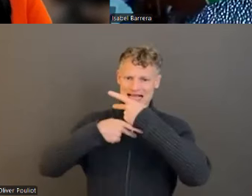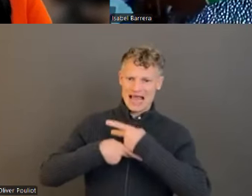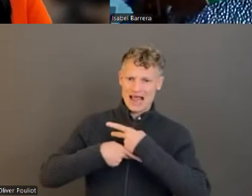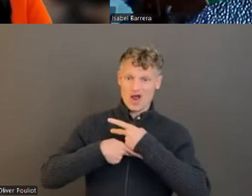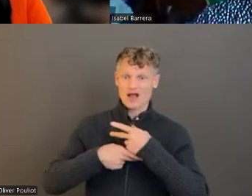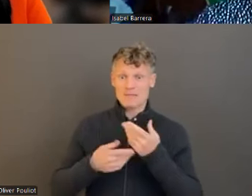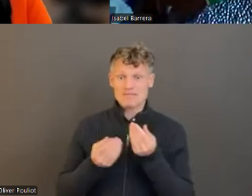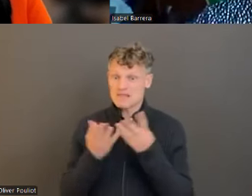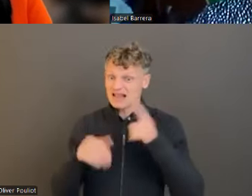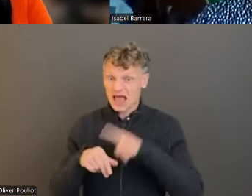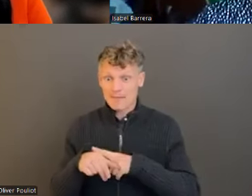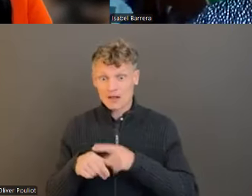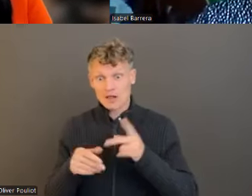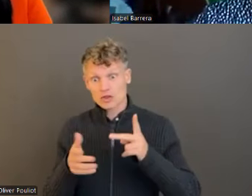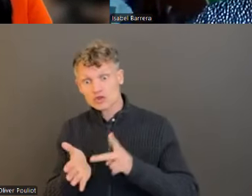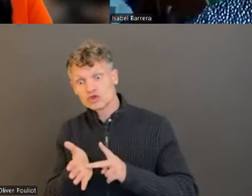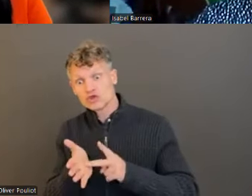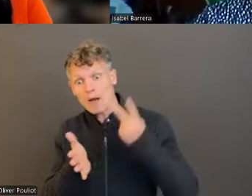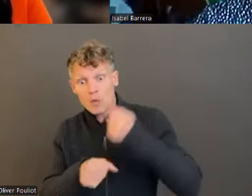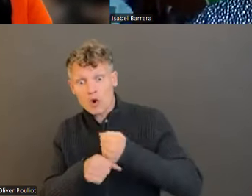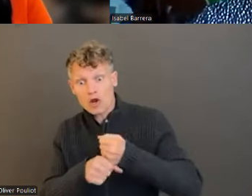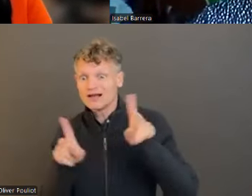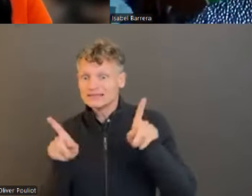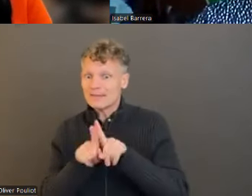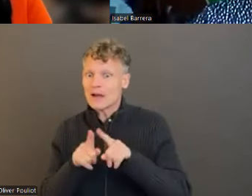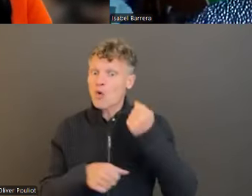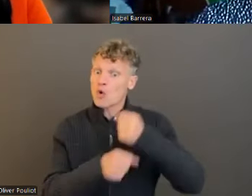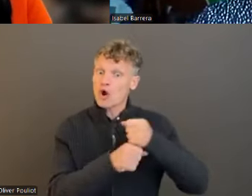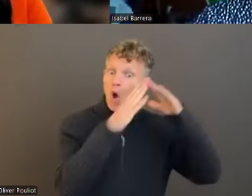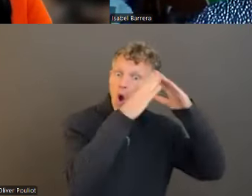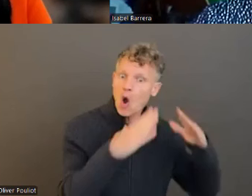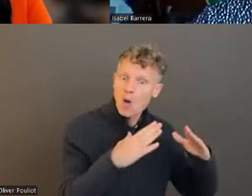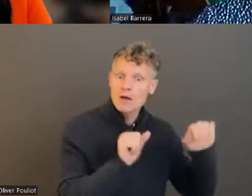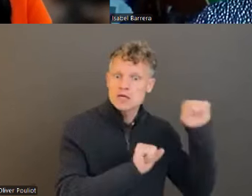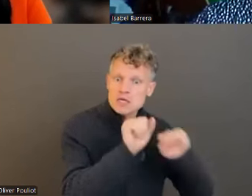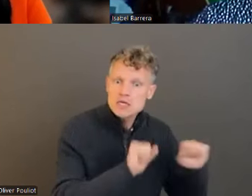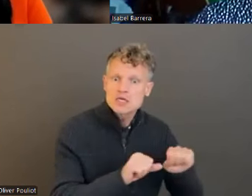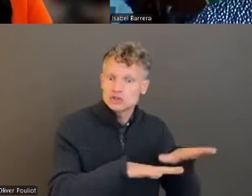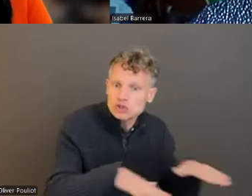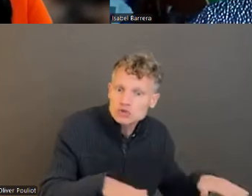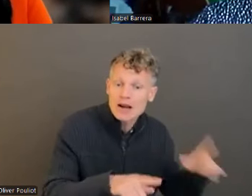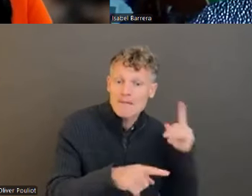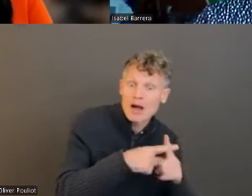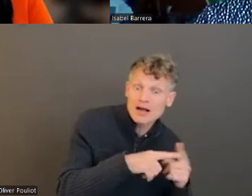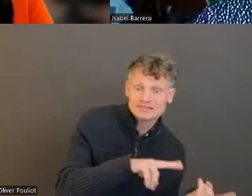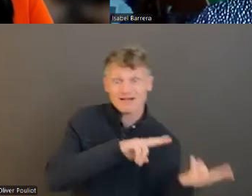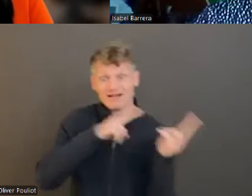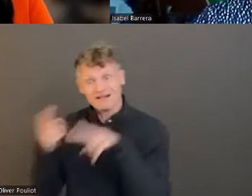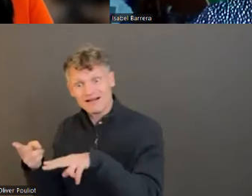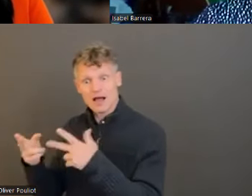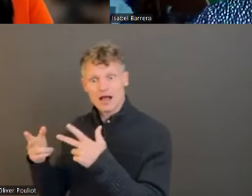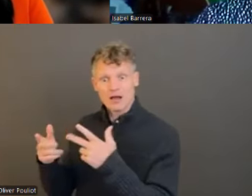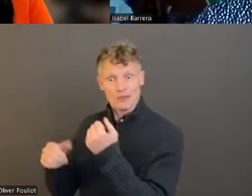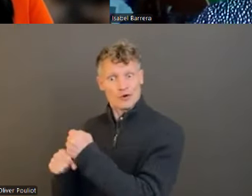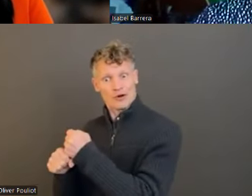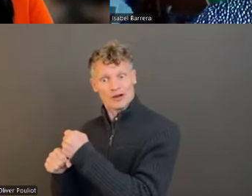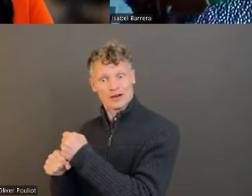and we have to do domestic work at the same time. So I think that if you look at work and you look at education and you look